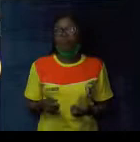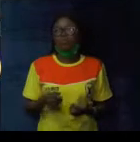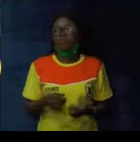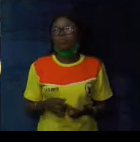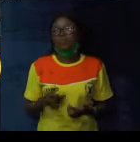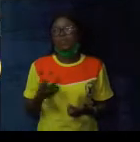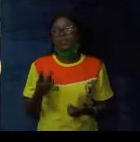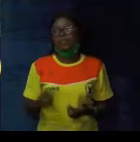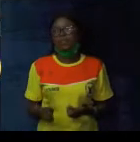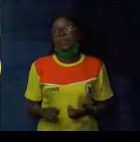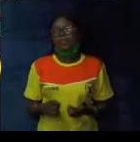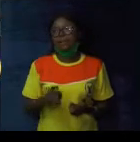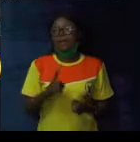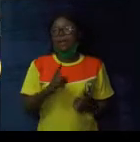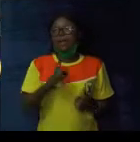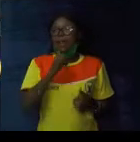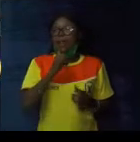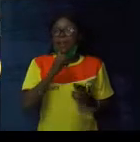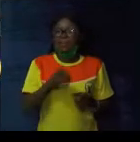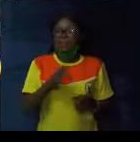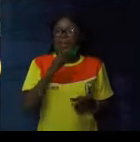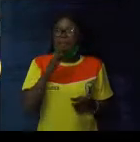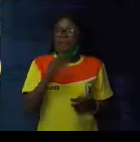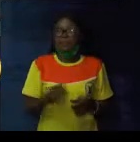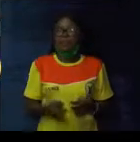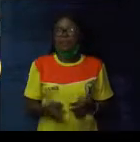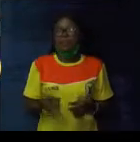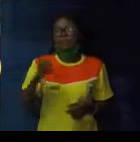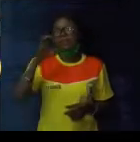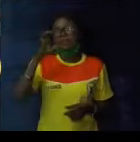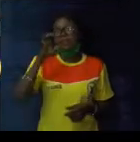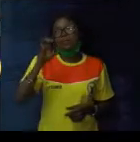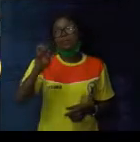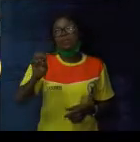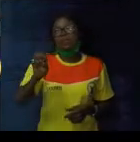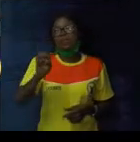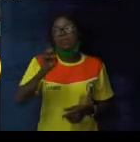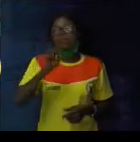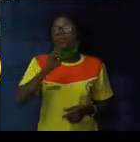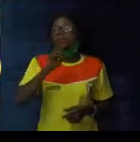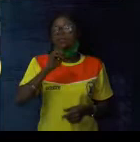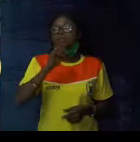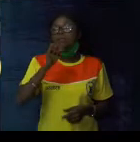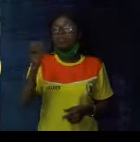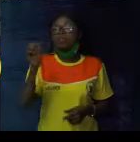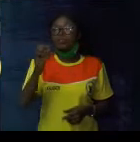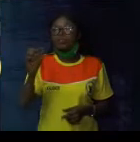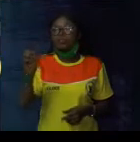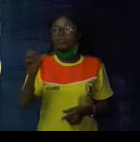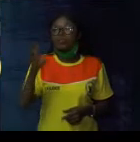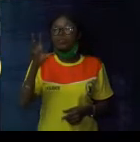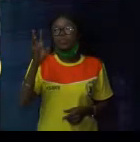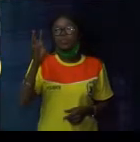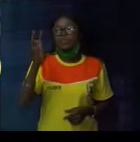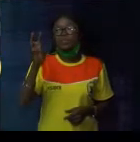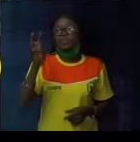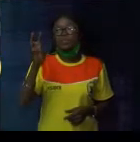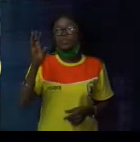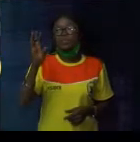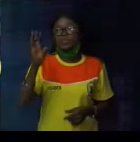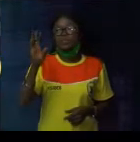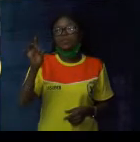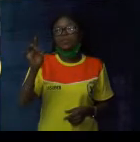And you should have your answer already. The answer should be the first one. E is not equal to 68 degrees because E and 68